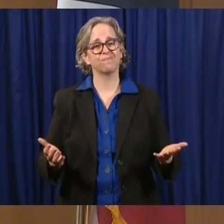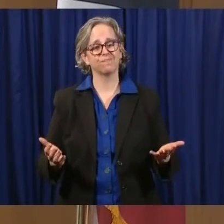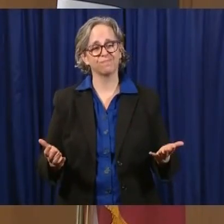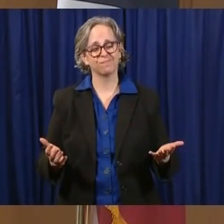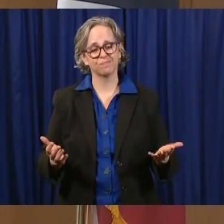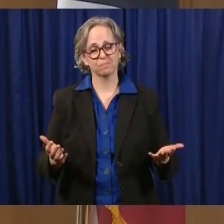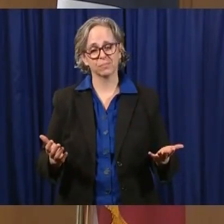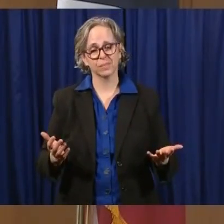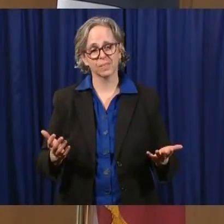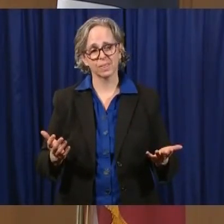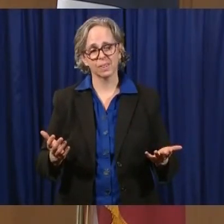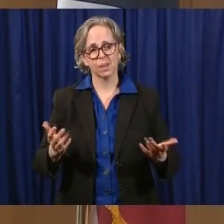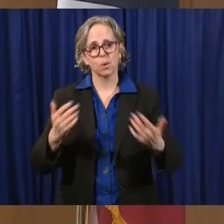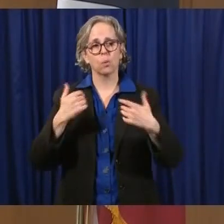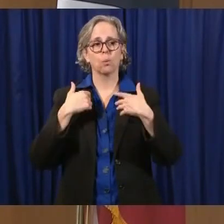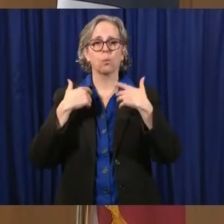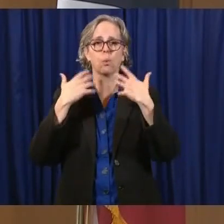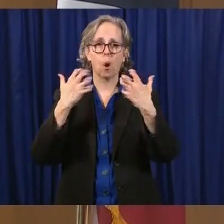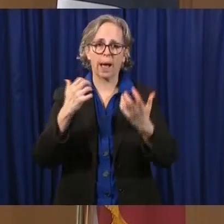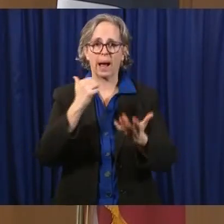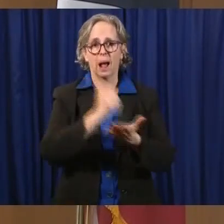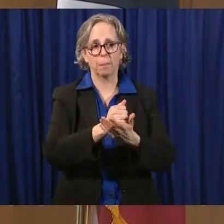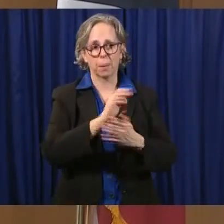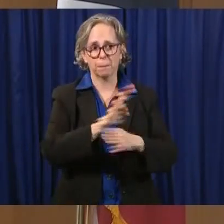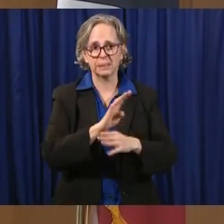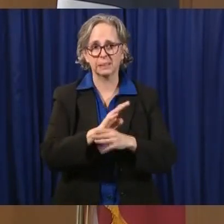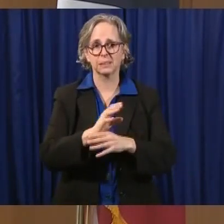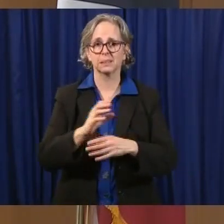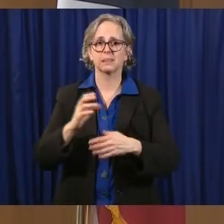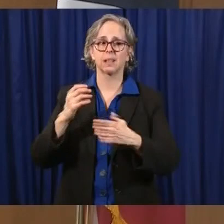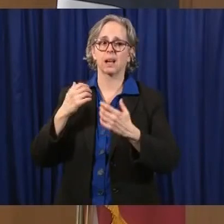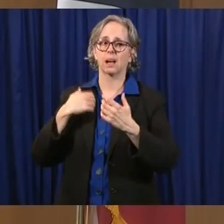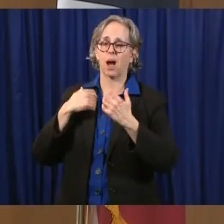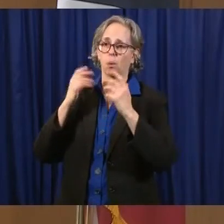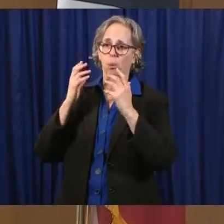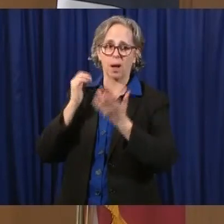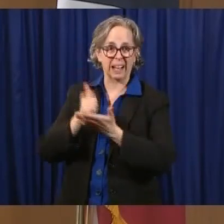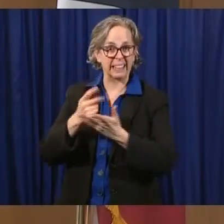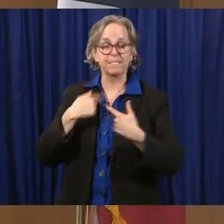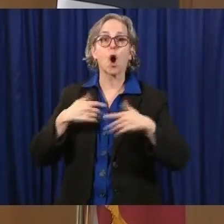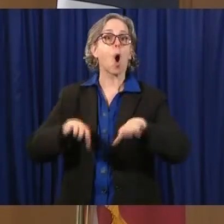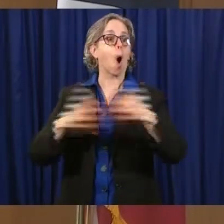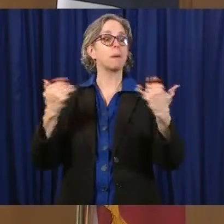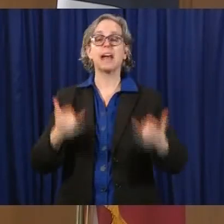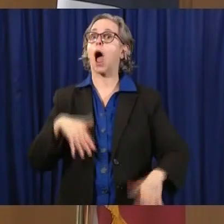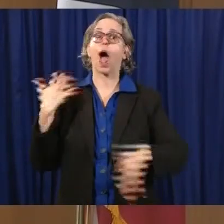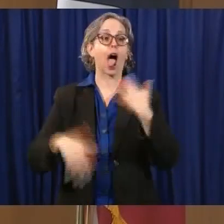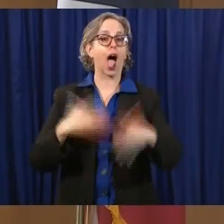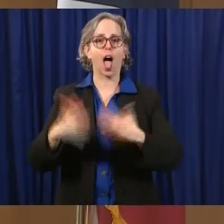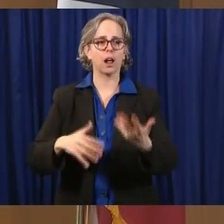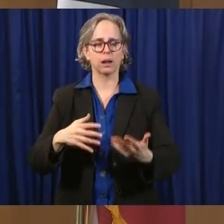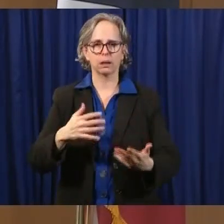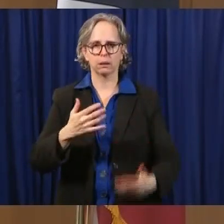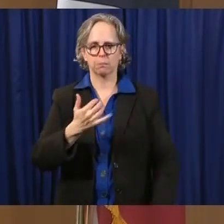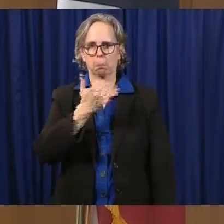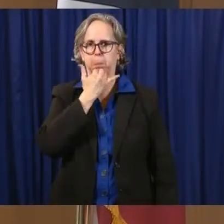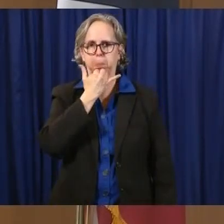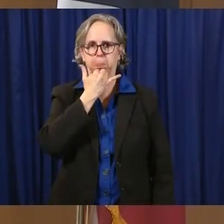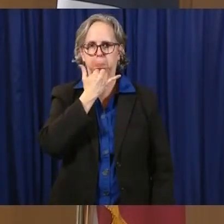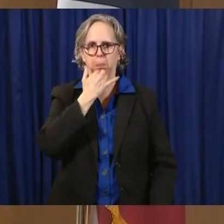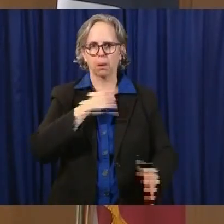employees any good if we get it wrong. And if we get it wrong, we're going